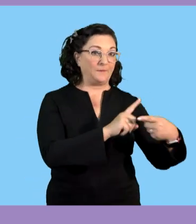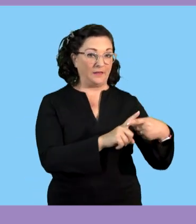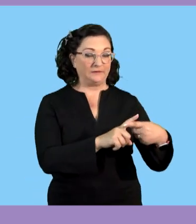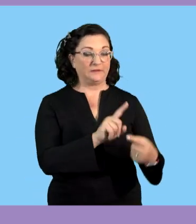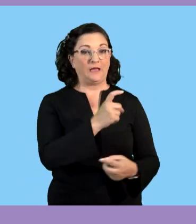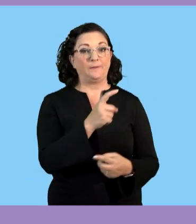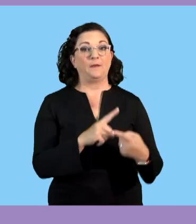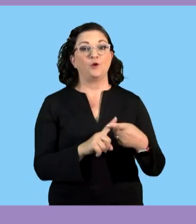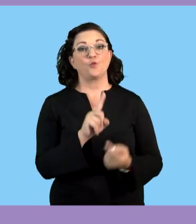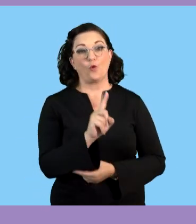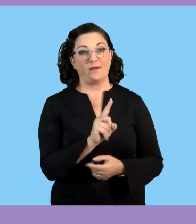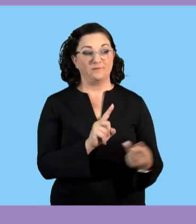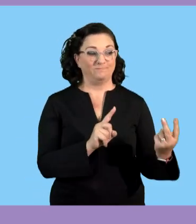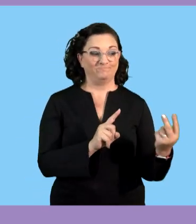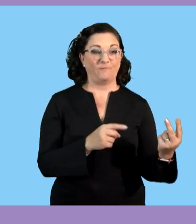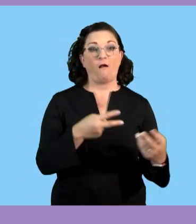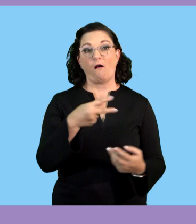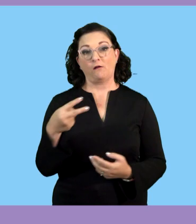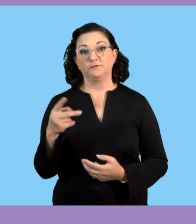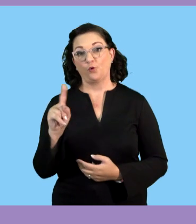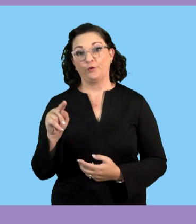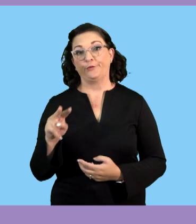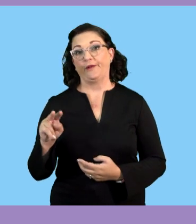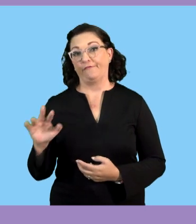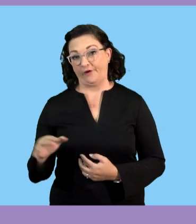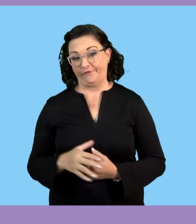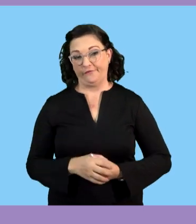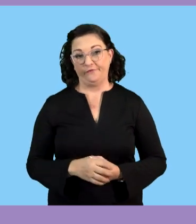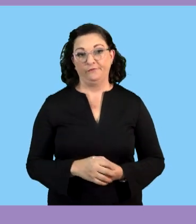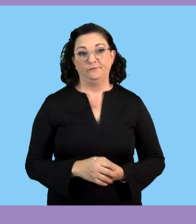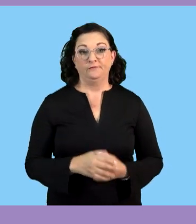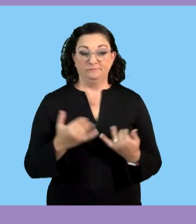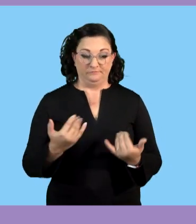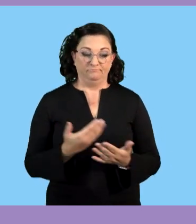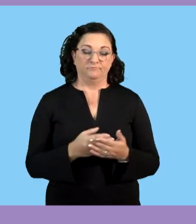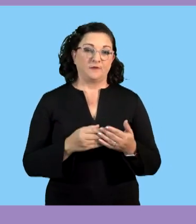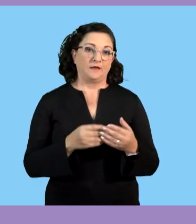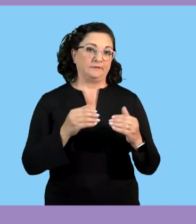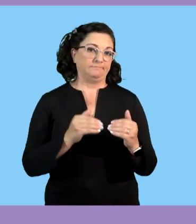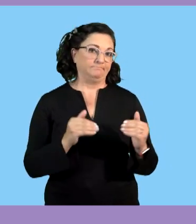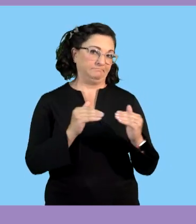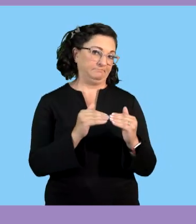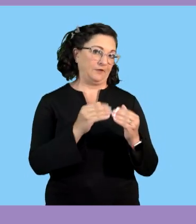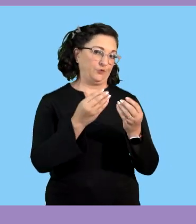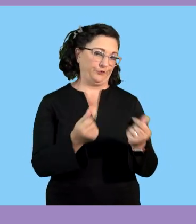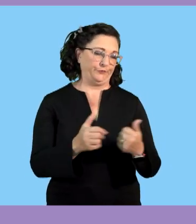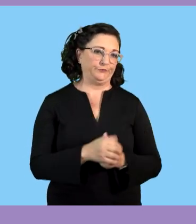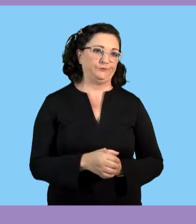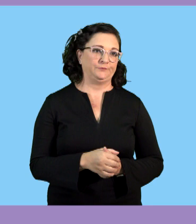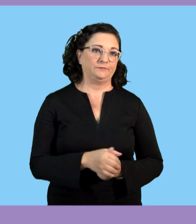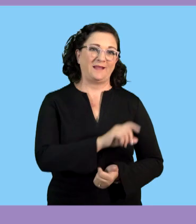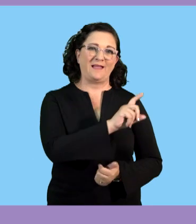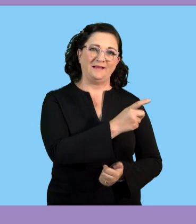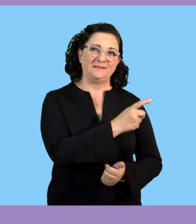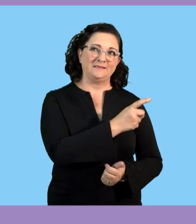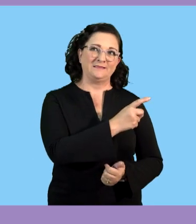equals to 25. Now we can solve for that equation. Now we have here x,